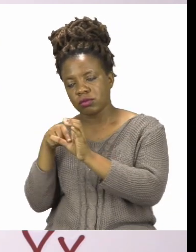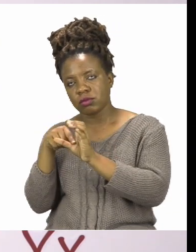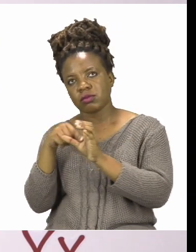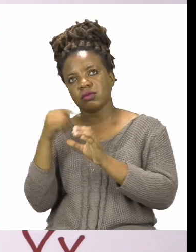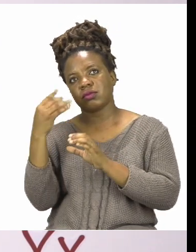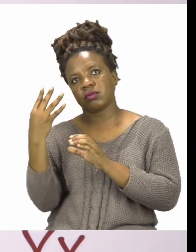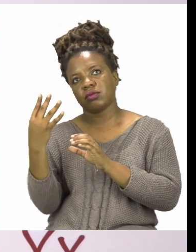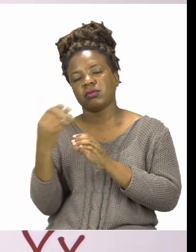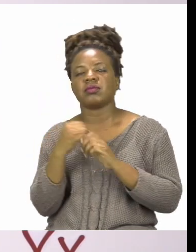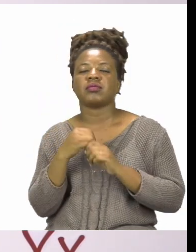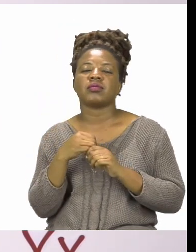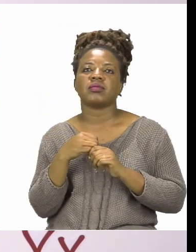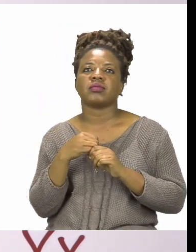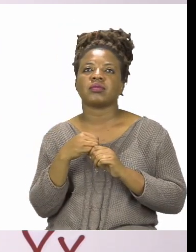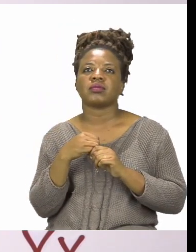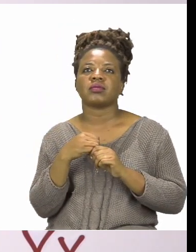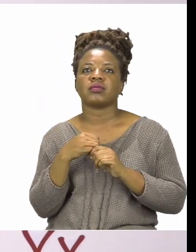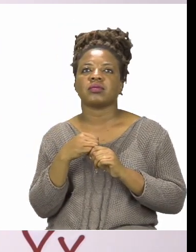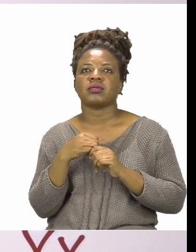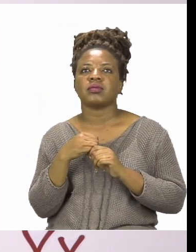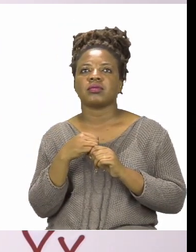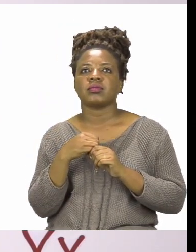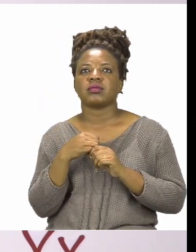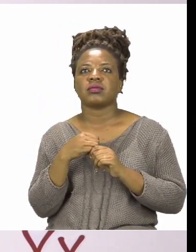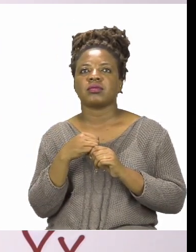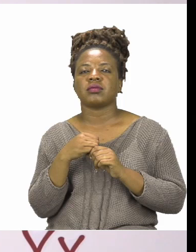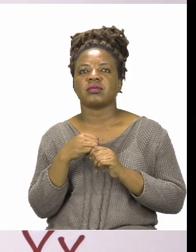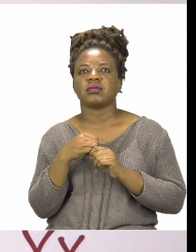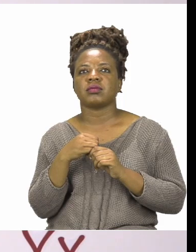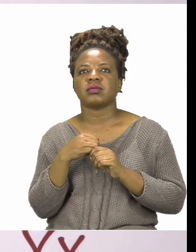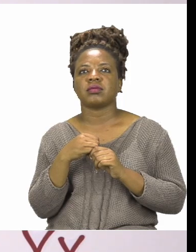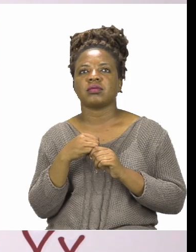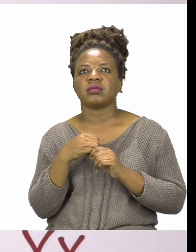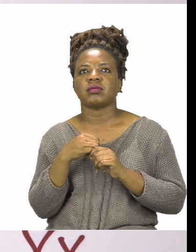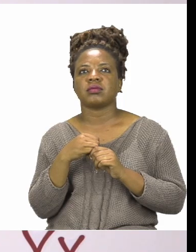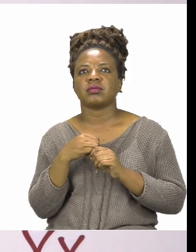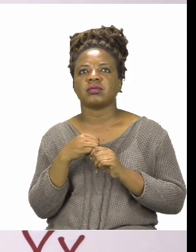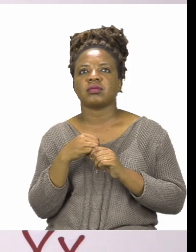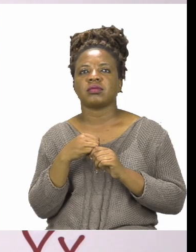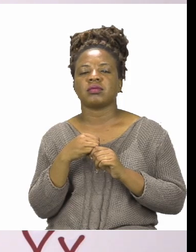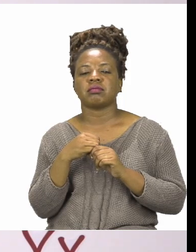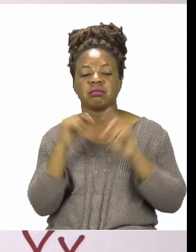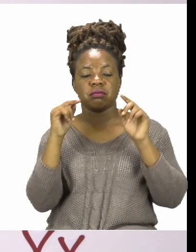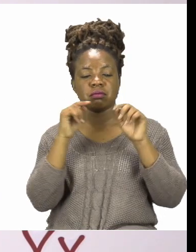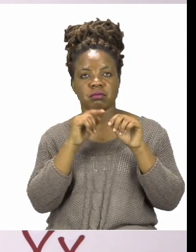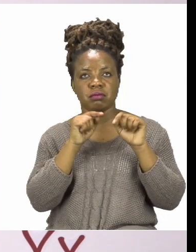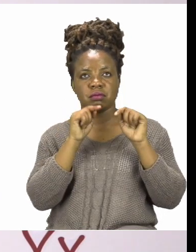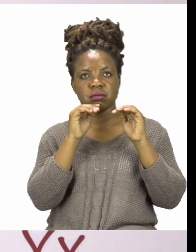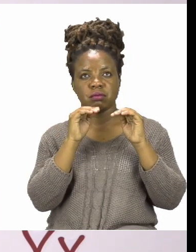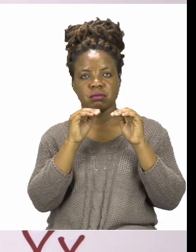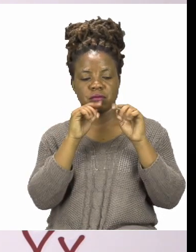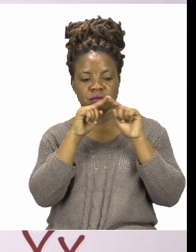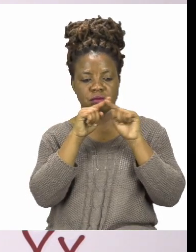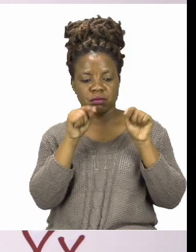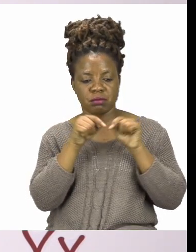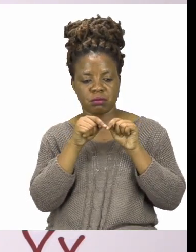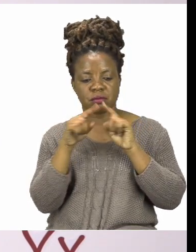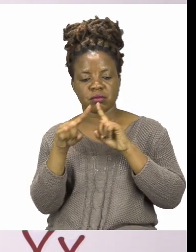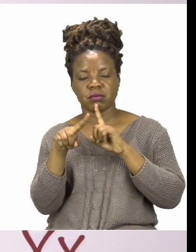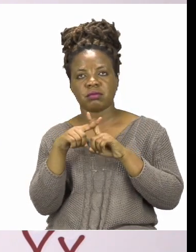front. Let's now try and do this one together, where it says box times